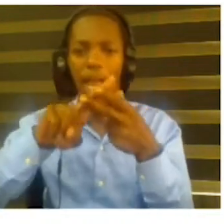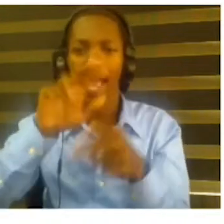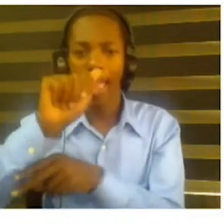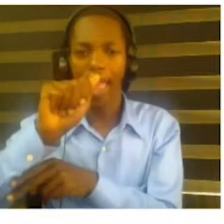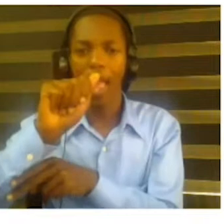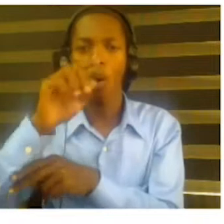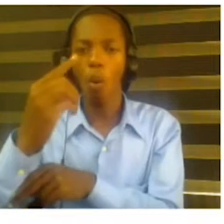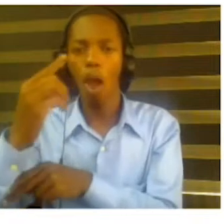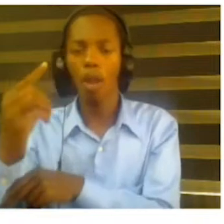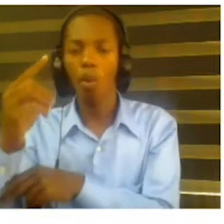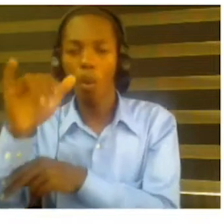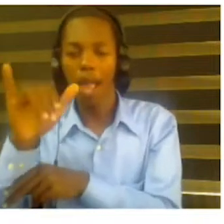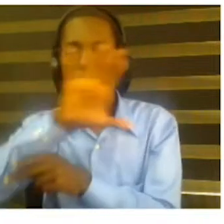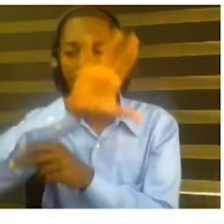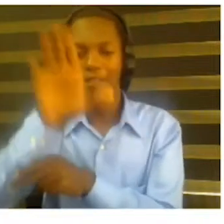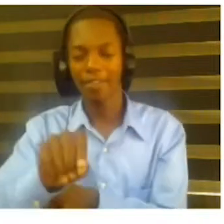#A11YAfrica.